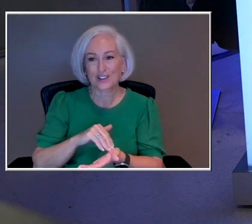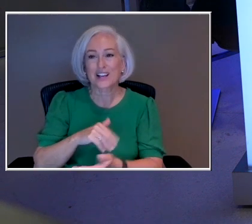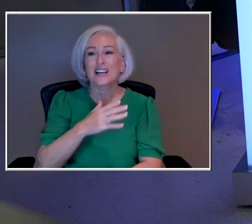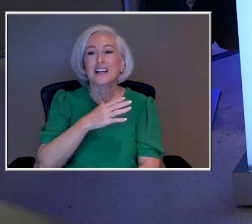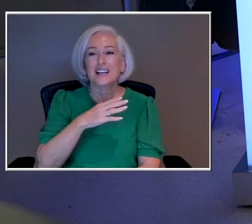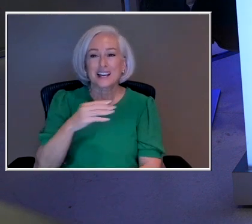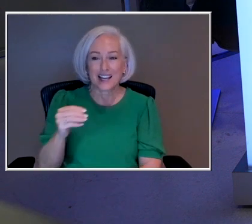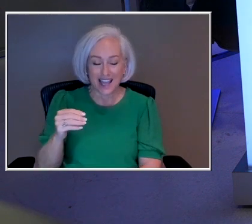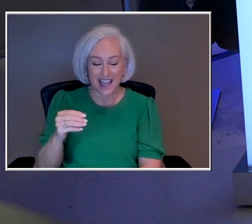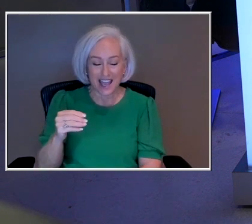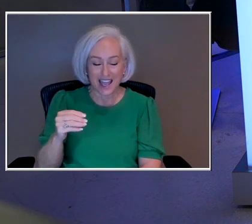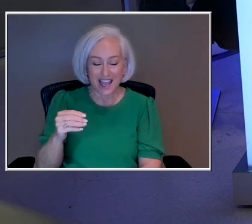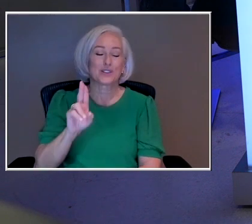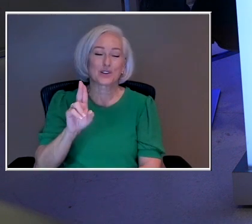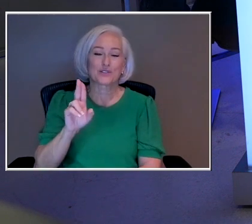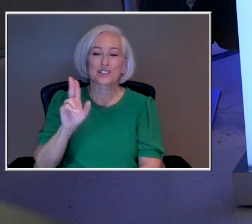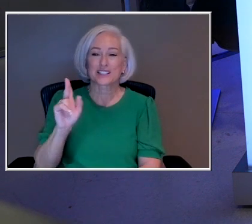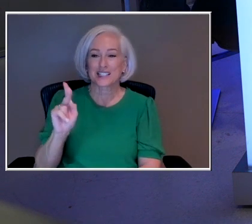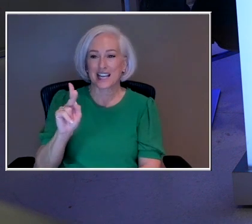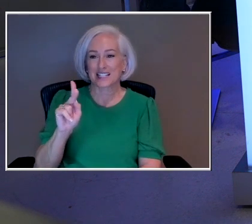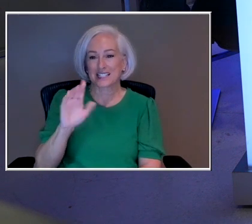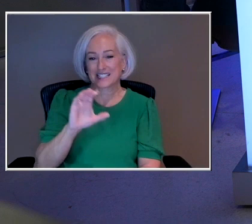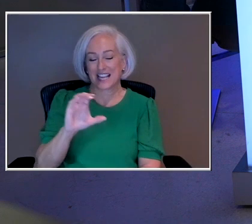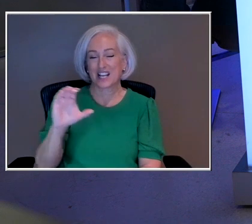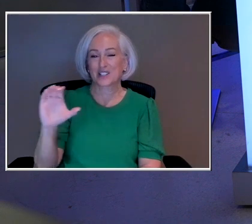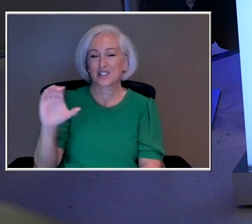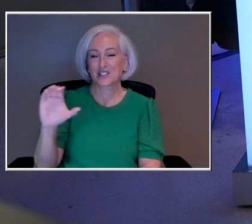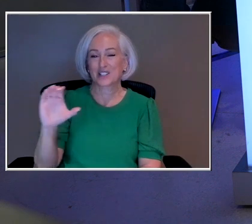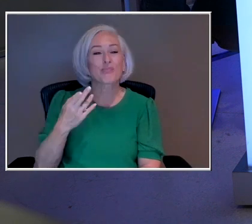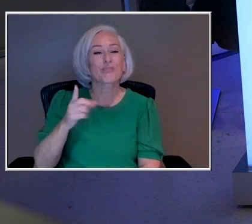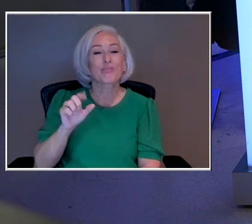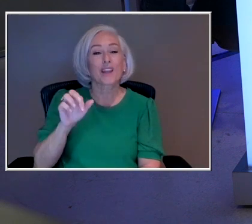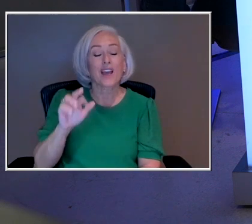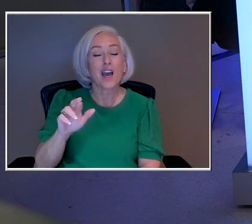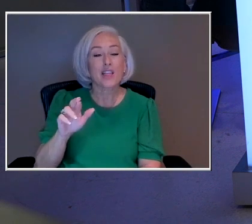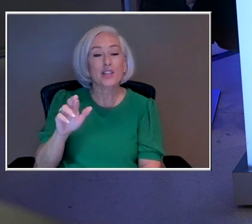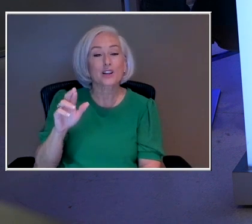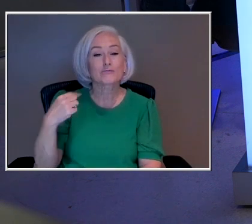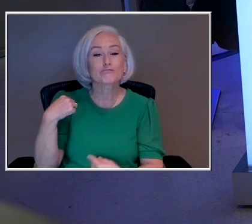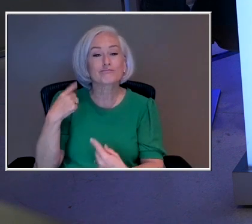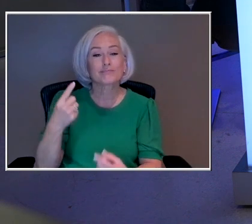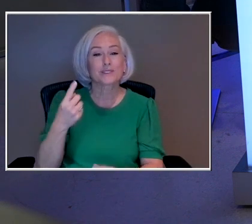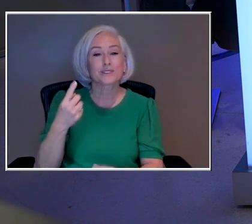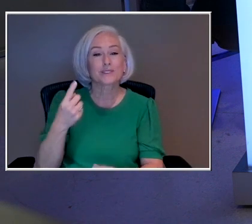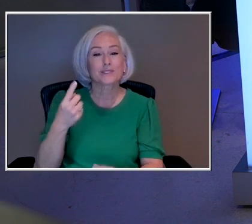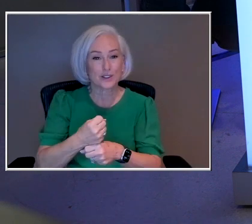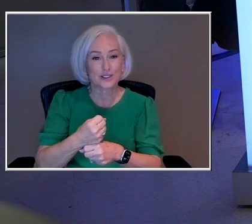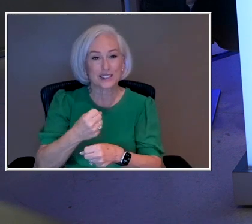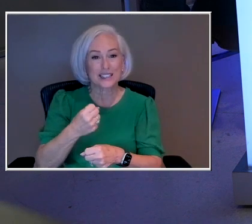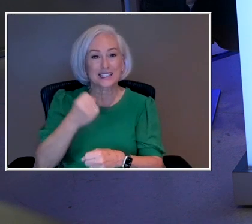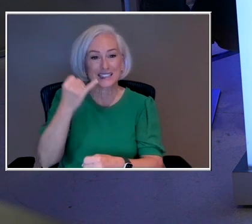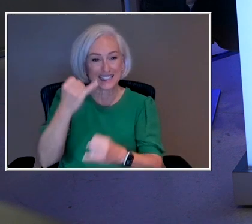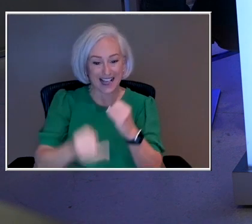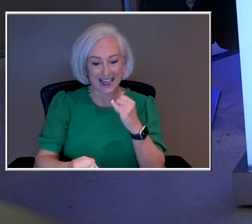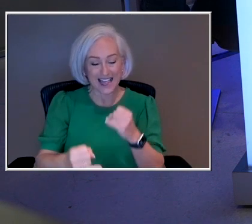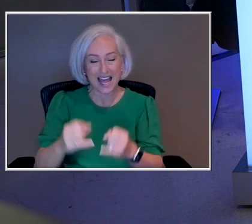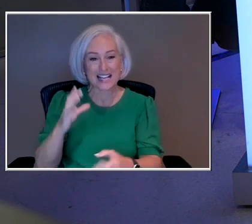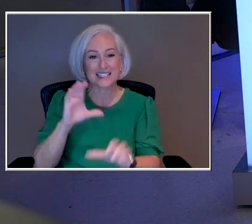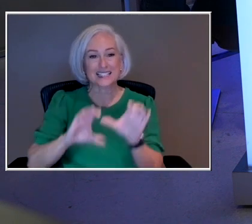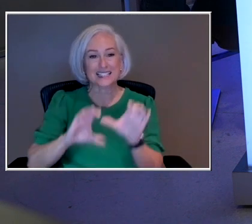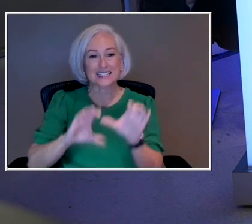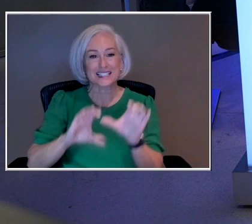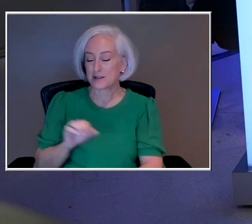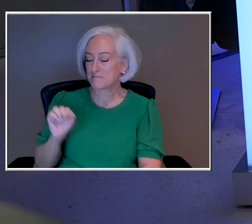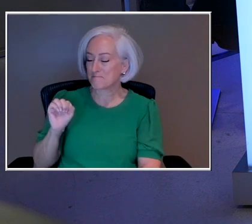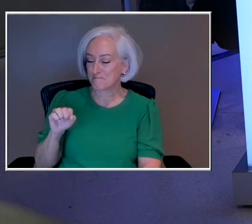Kansas Cancer Center. So Heather, it's been 2 years since your final chemo, is that what I understand? Just about, yeah. Last